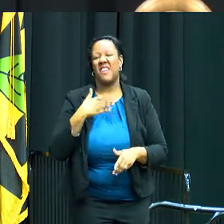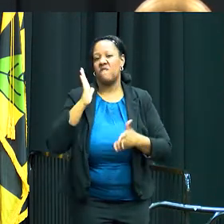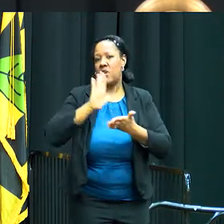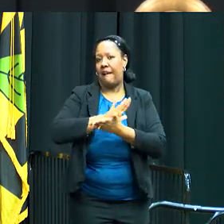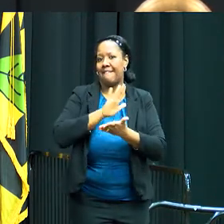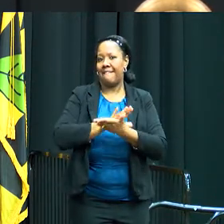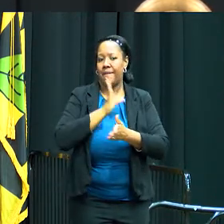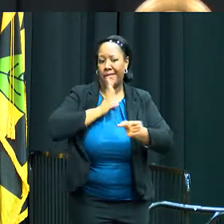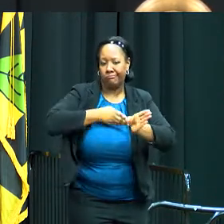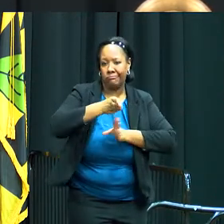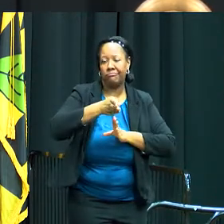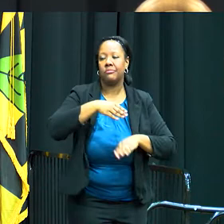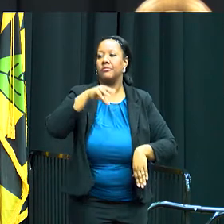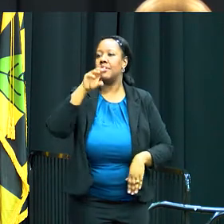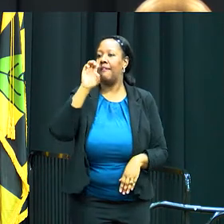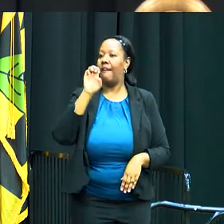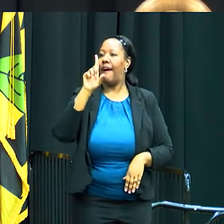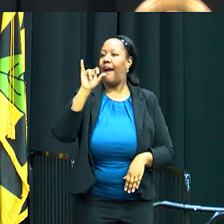Abel.